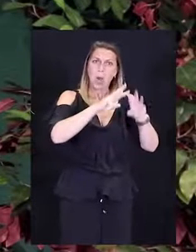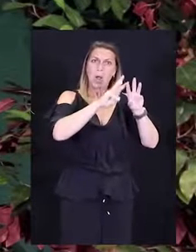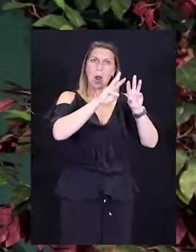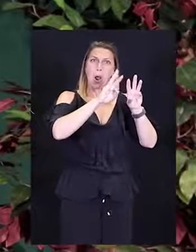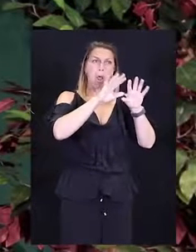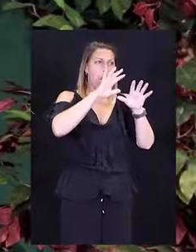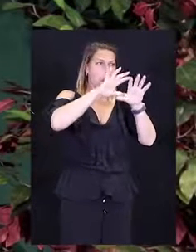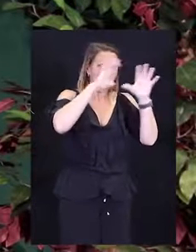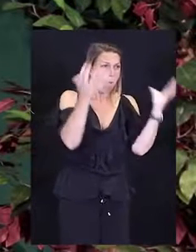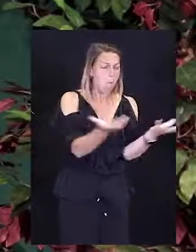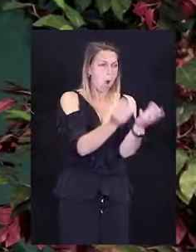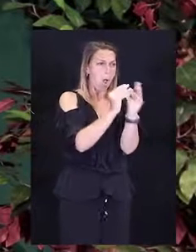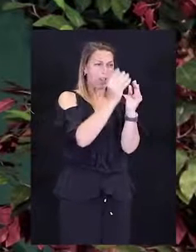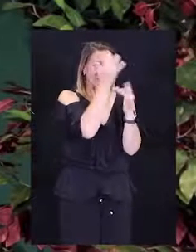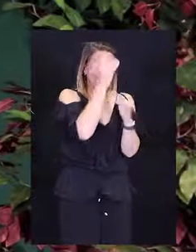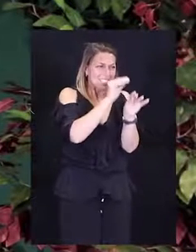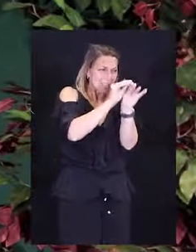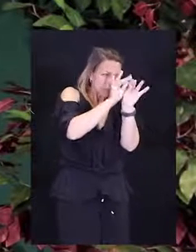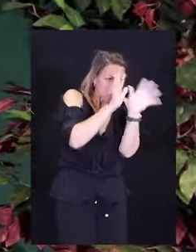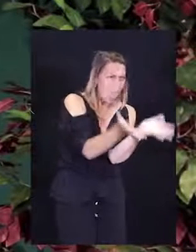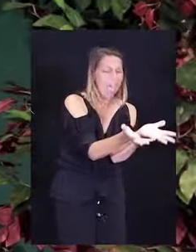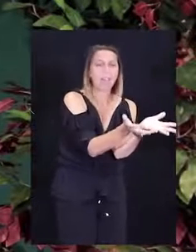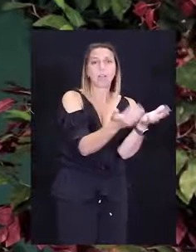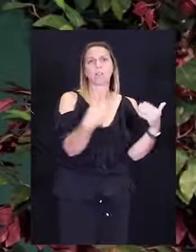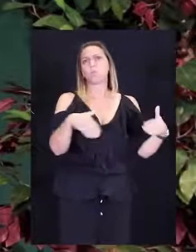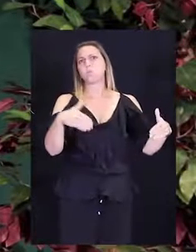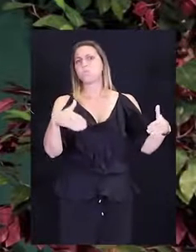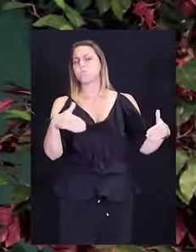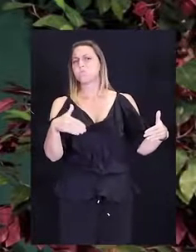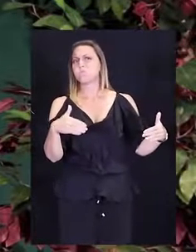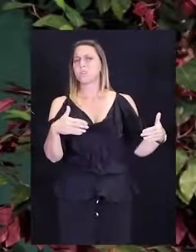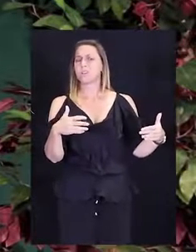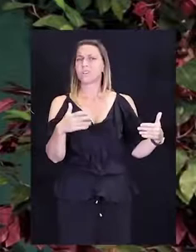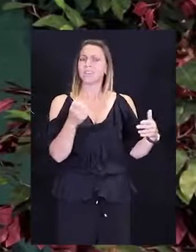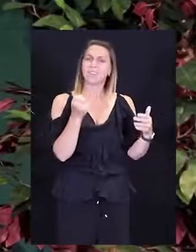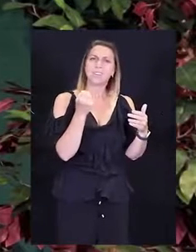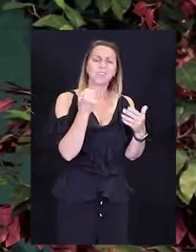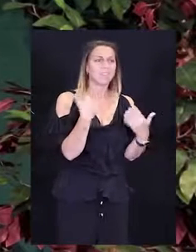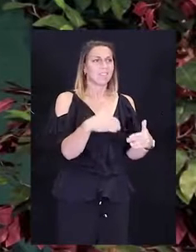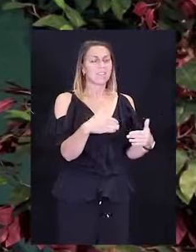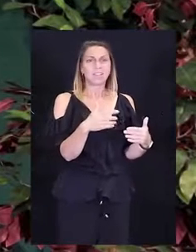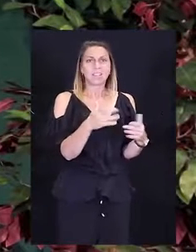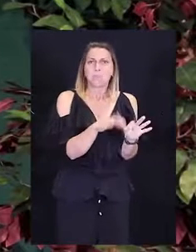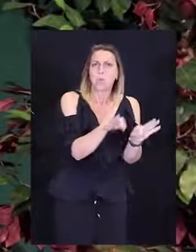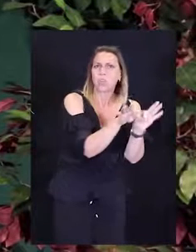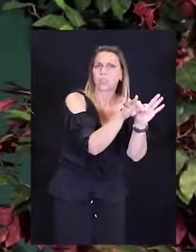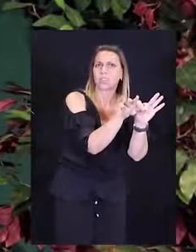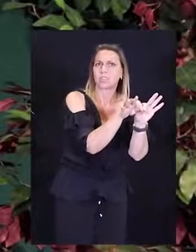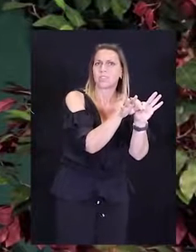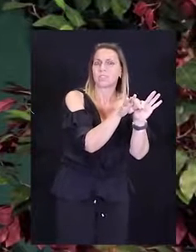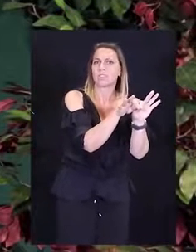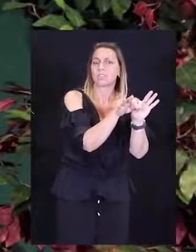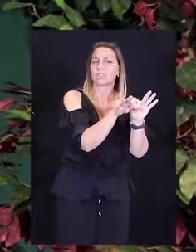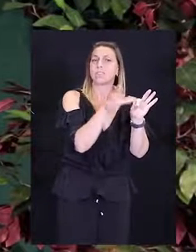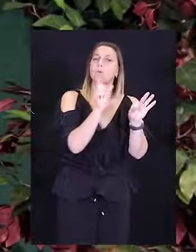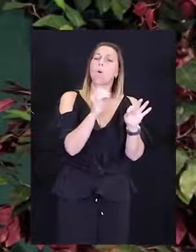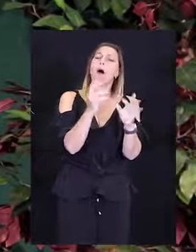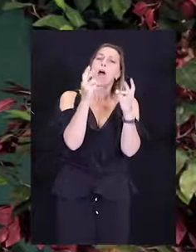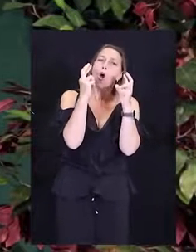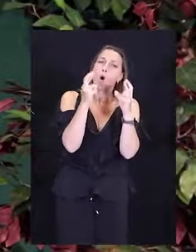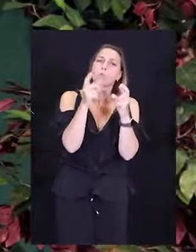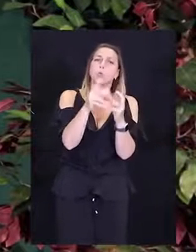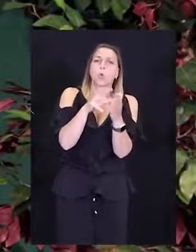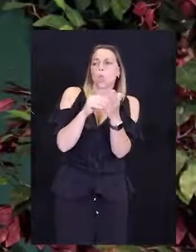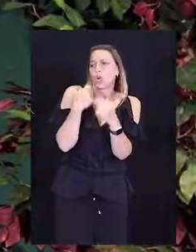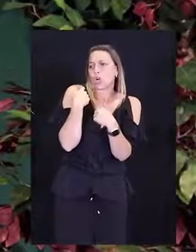right. So overall, I hope you learned something more than academics over the last couple months. For